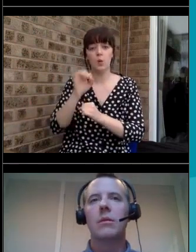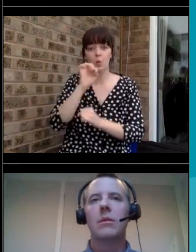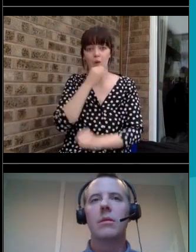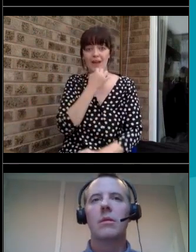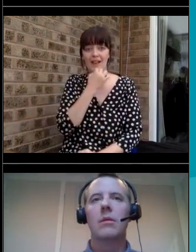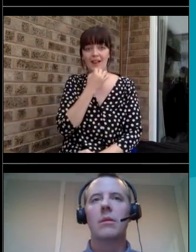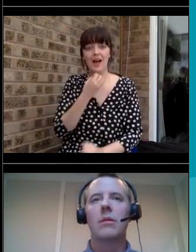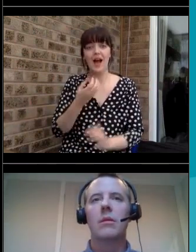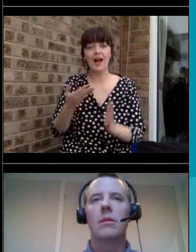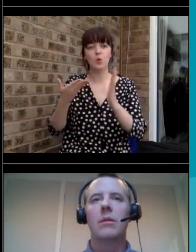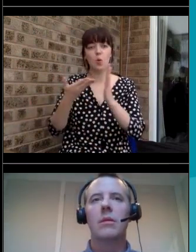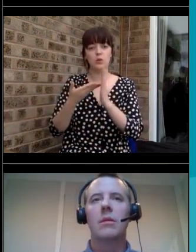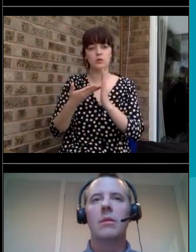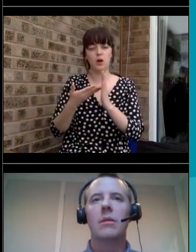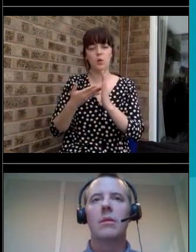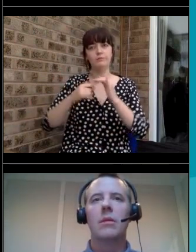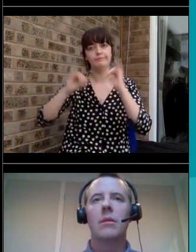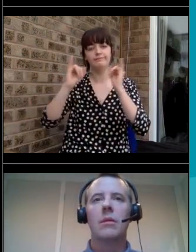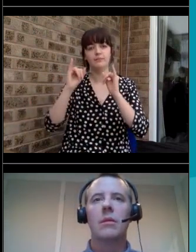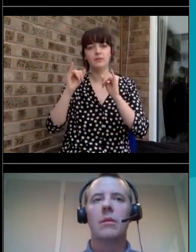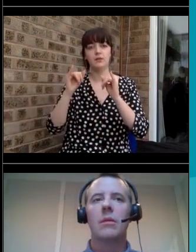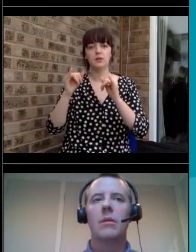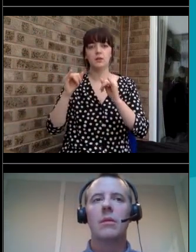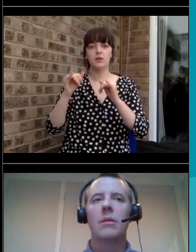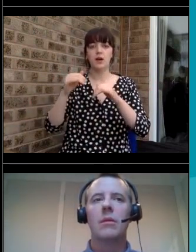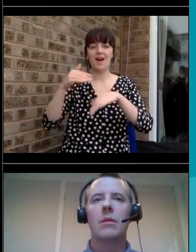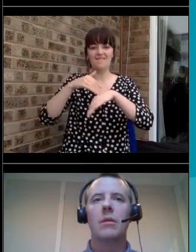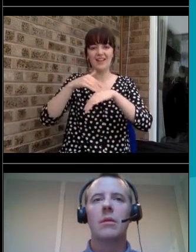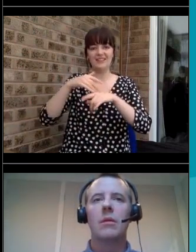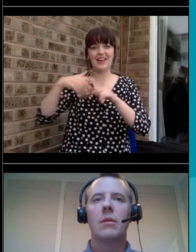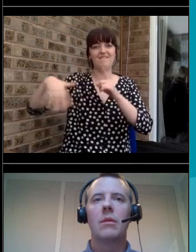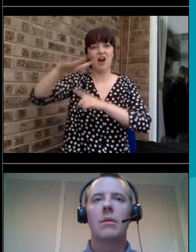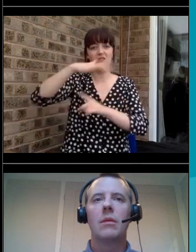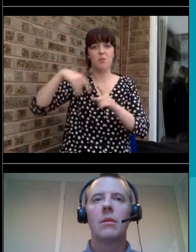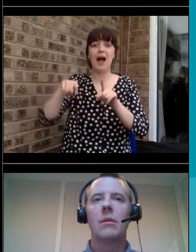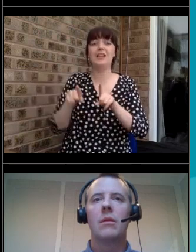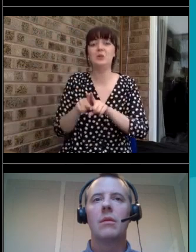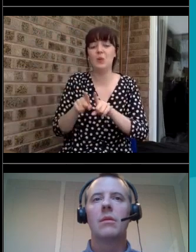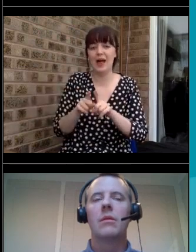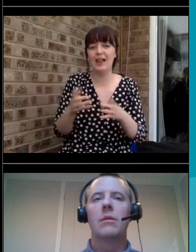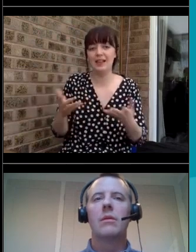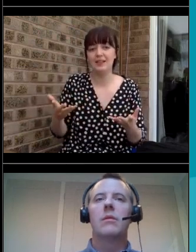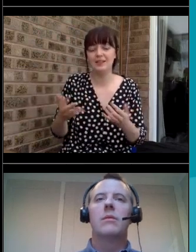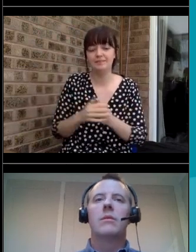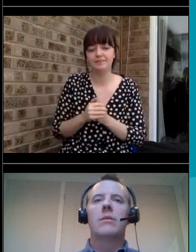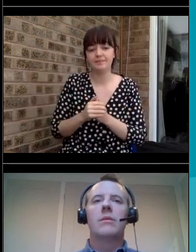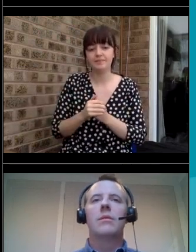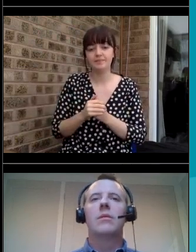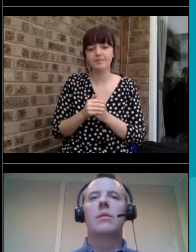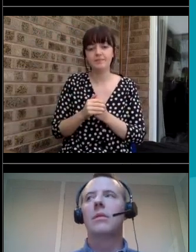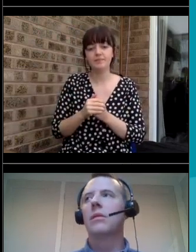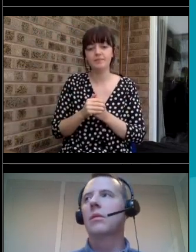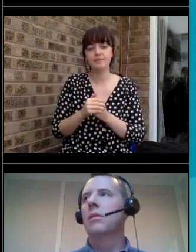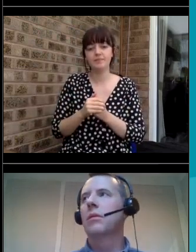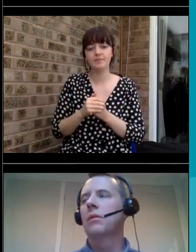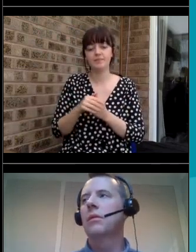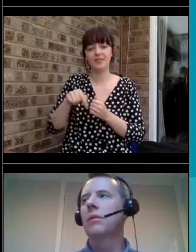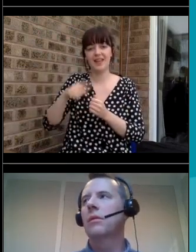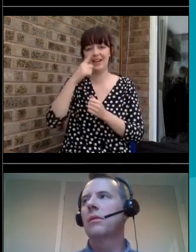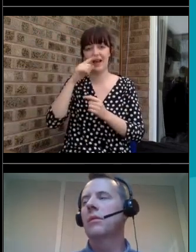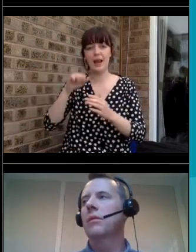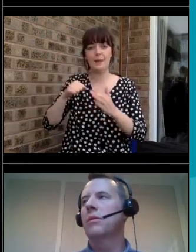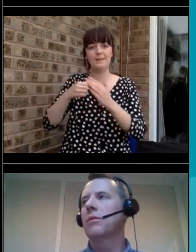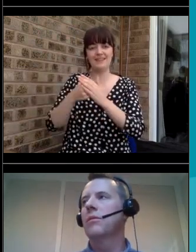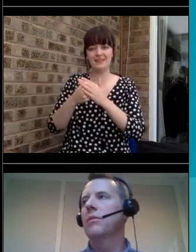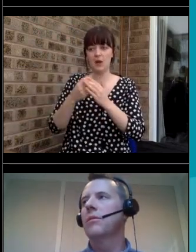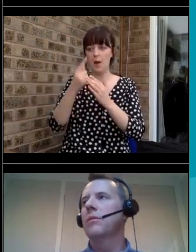carbon footprint, and one of the other things it would do, it would limit any possible future connectivity in the